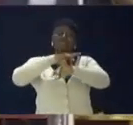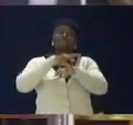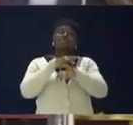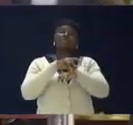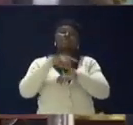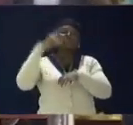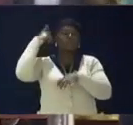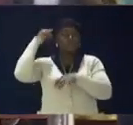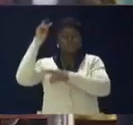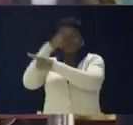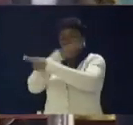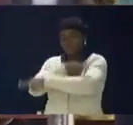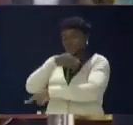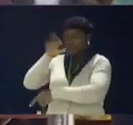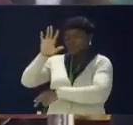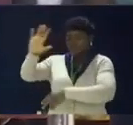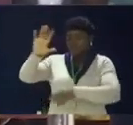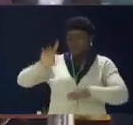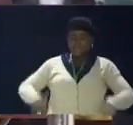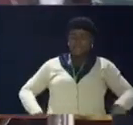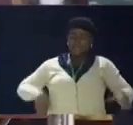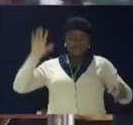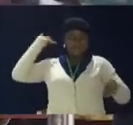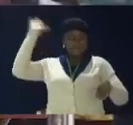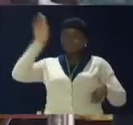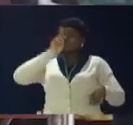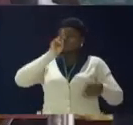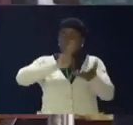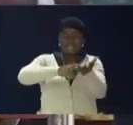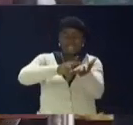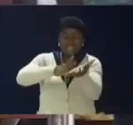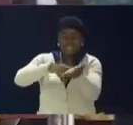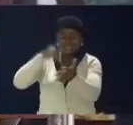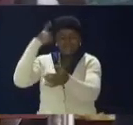for the rest of your life, you'll be dancing for joy.